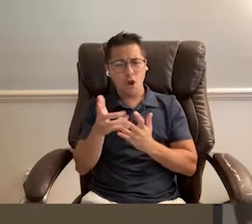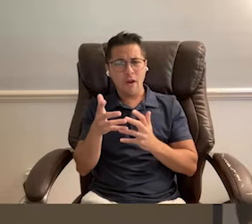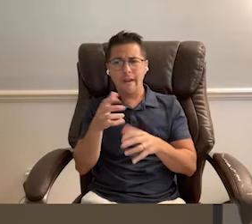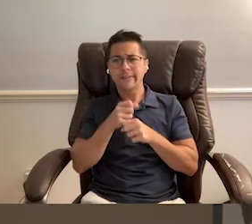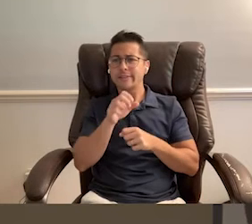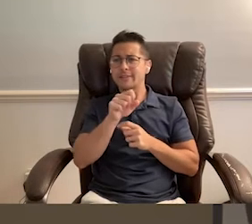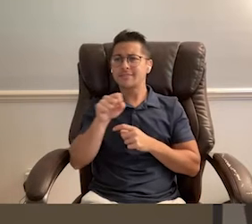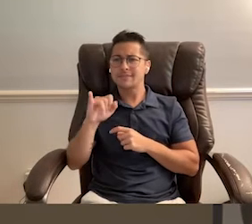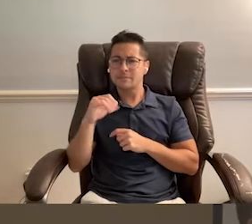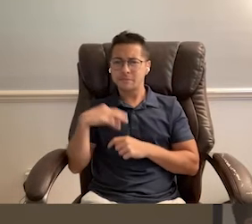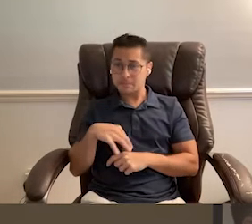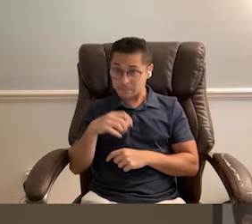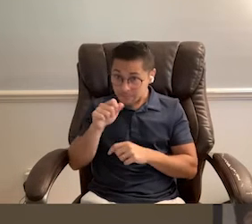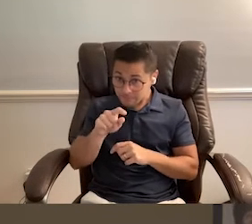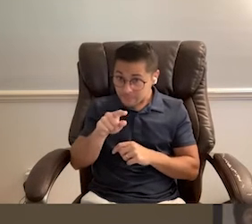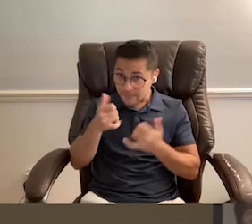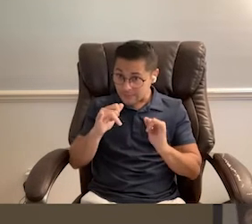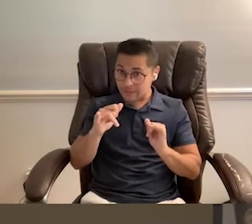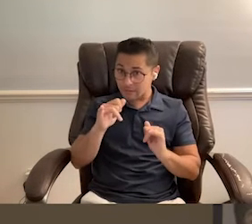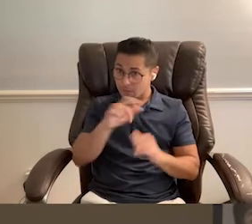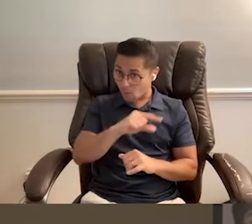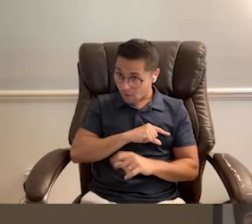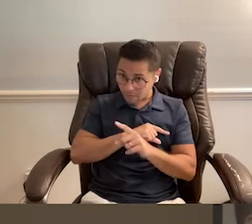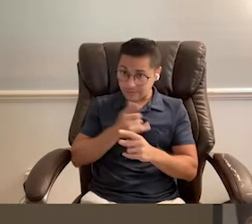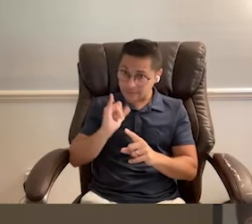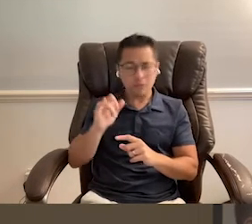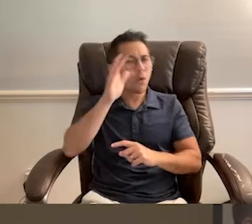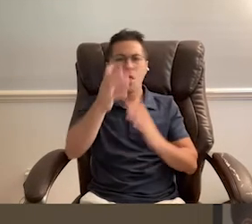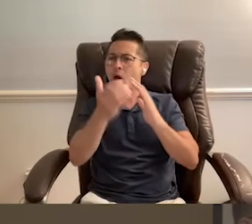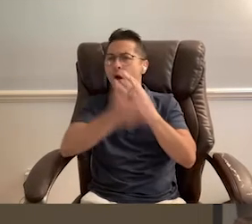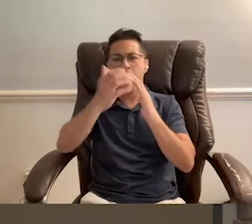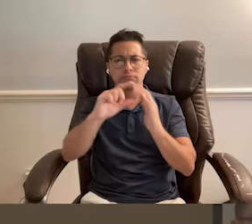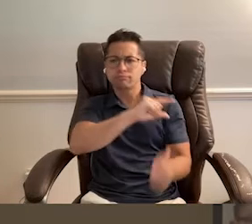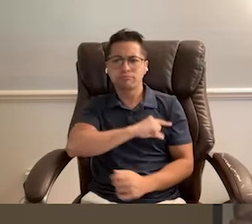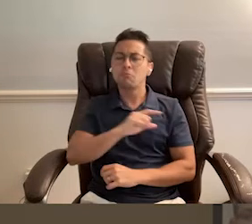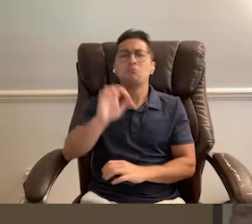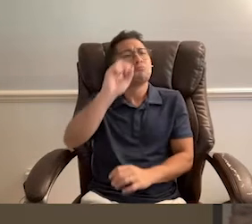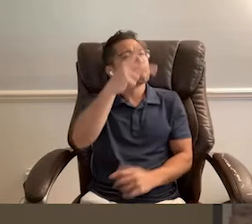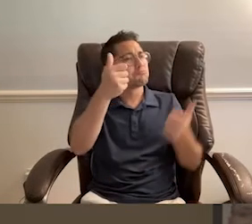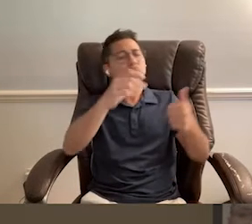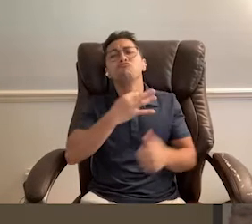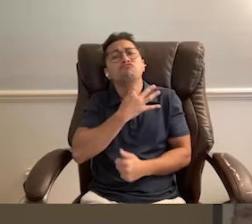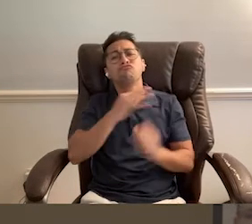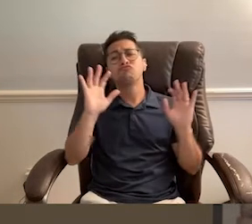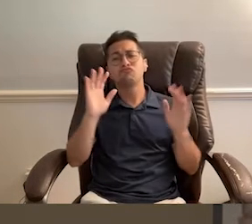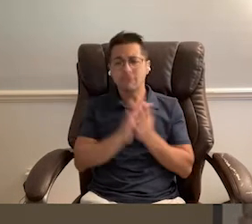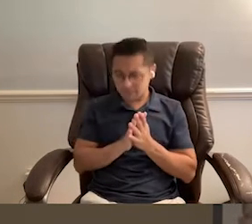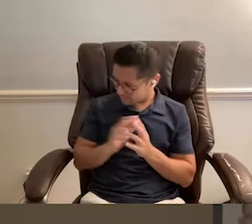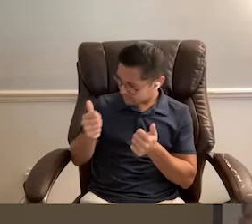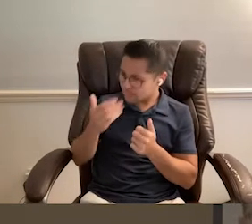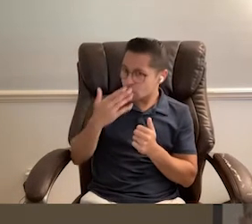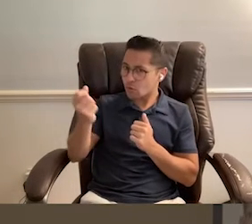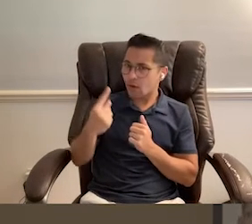you still be qualified? Yeah, you would automatically qualify. So, Alright, just curious. so there you go. Good question. What if you have a child with